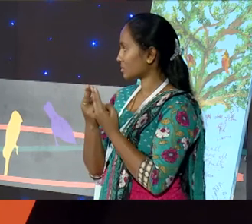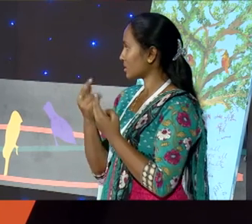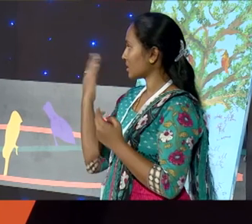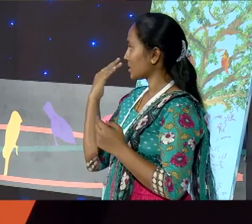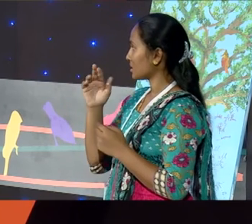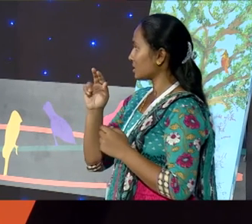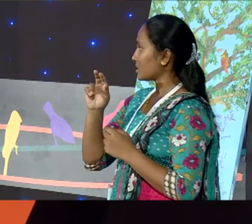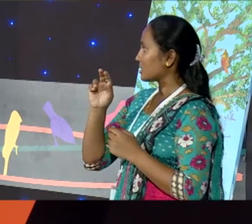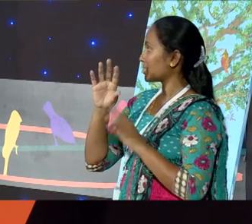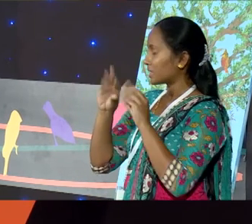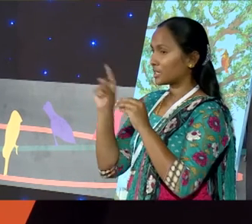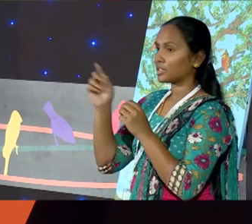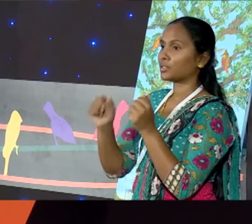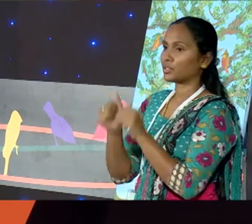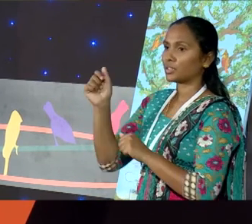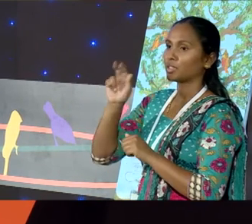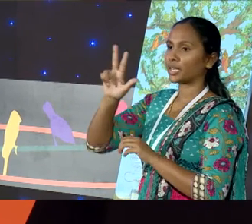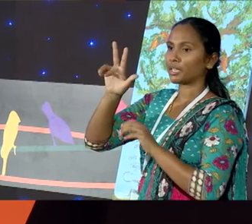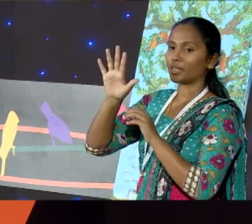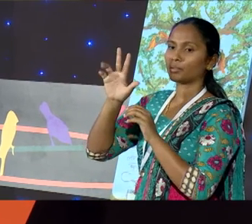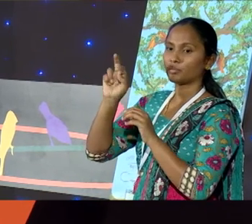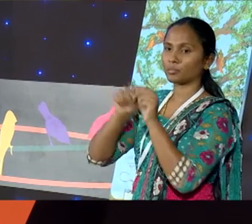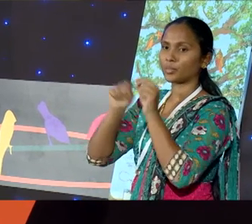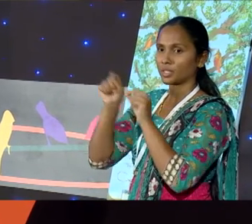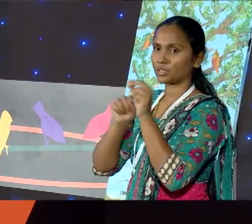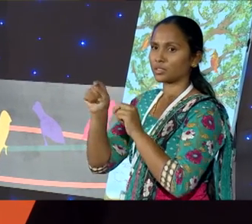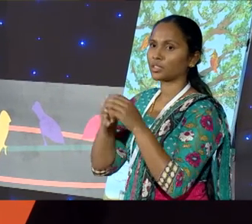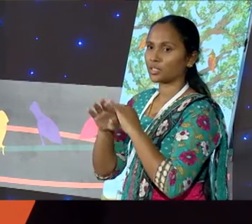scored 87% and I topped my class.